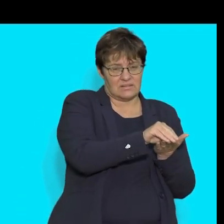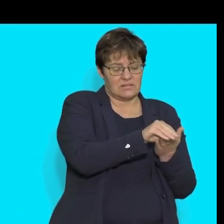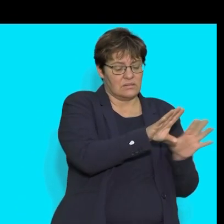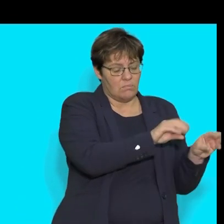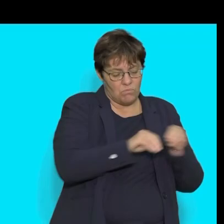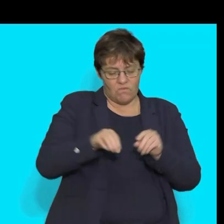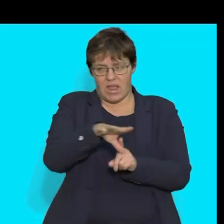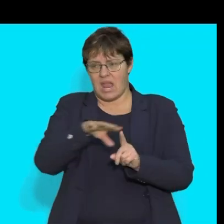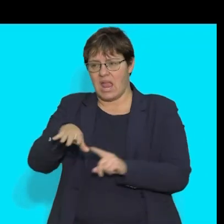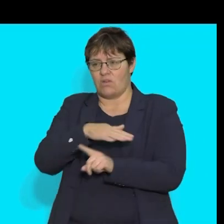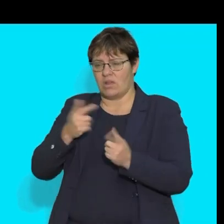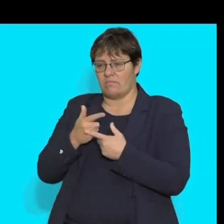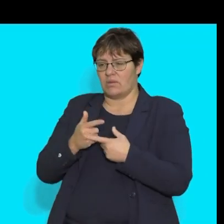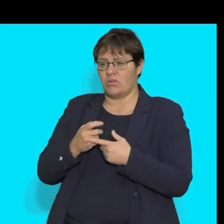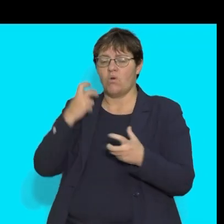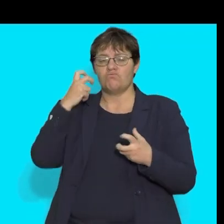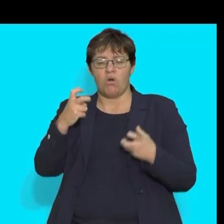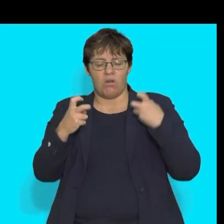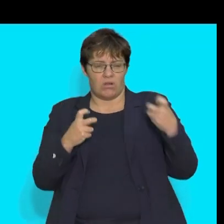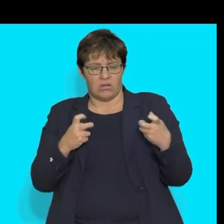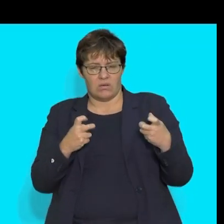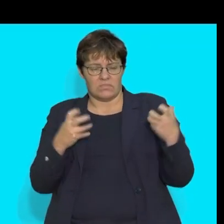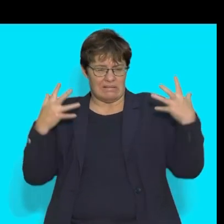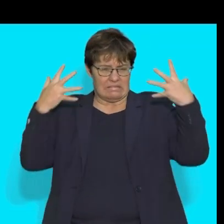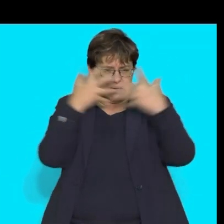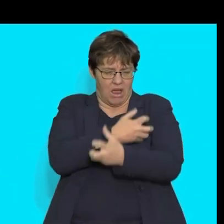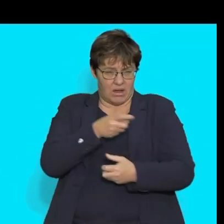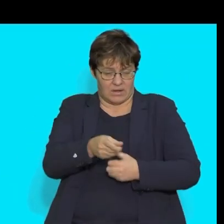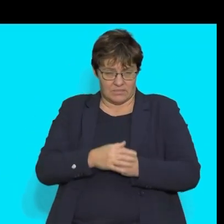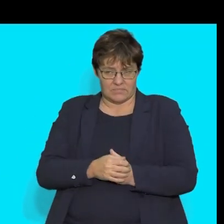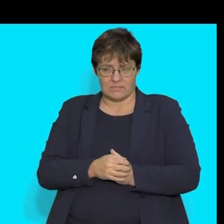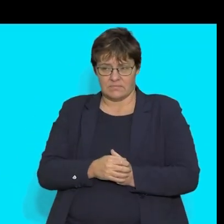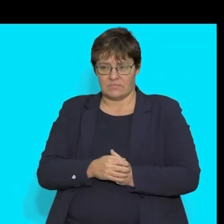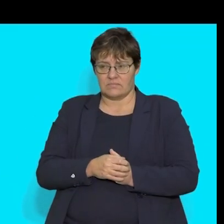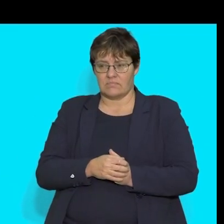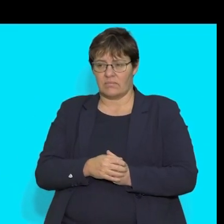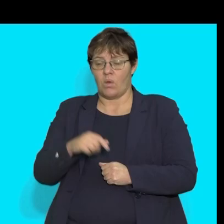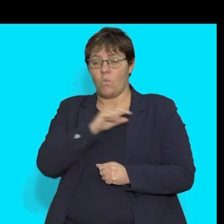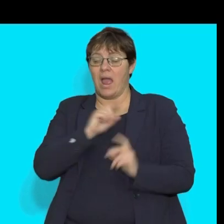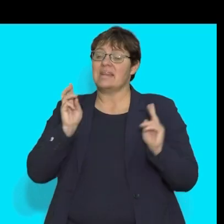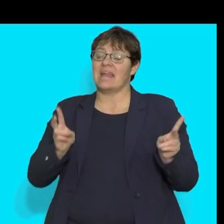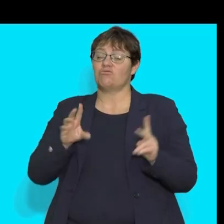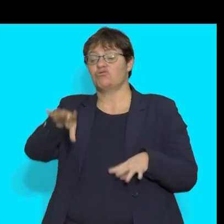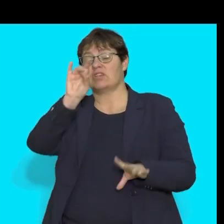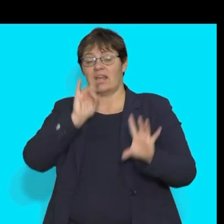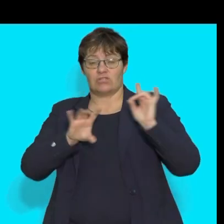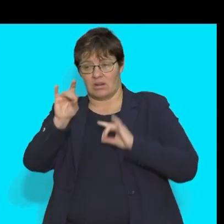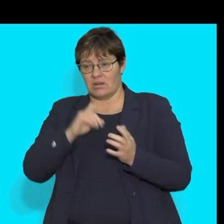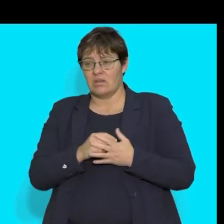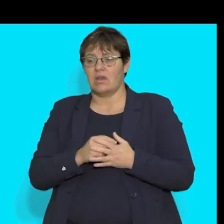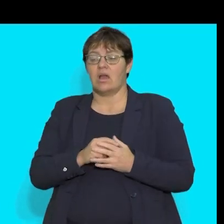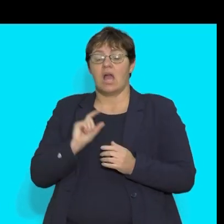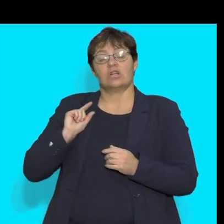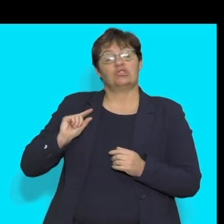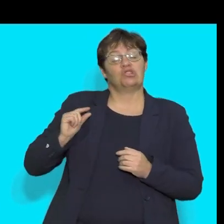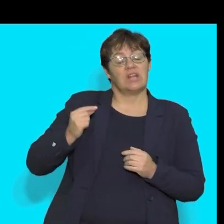area where the rocks are very dark in color. Due to natural selection, the genetic